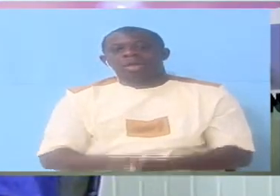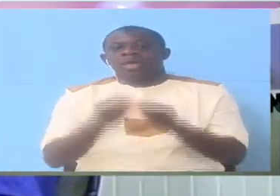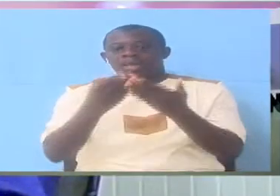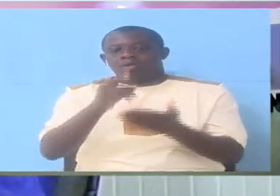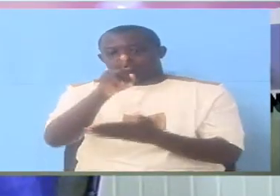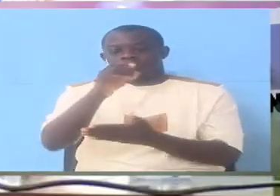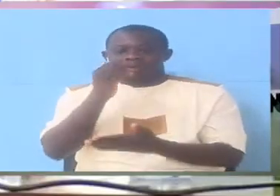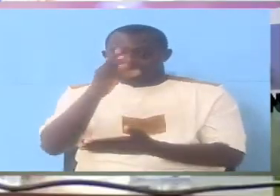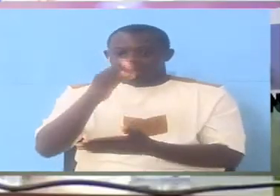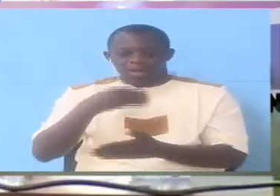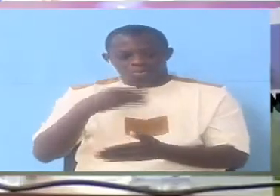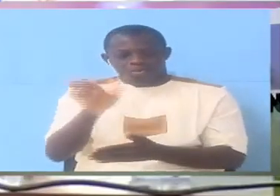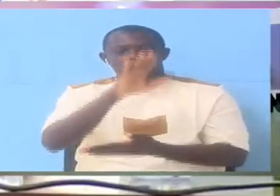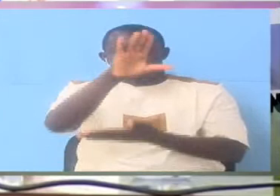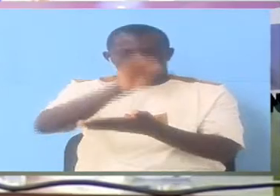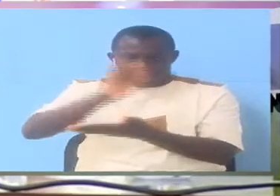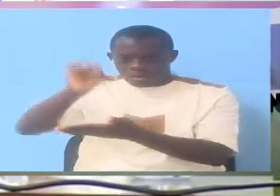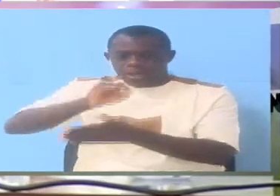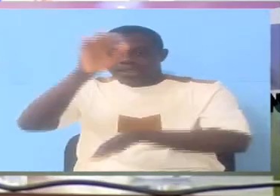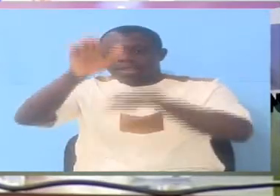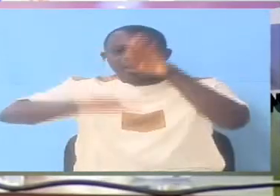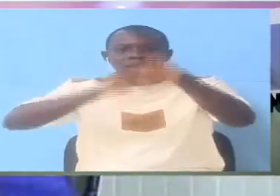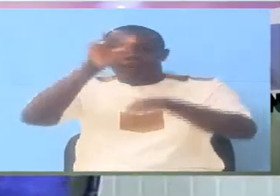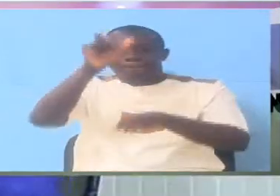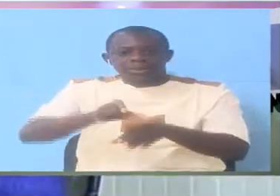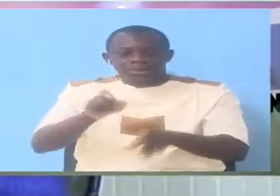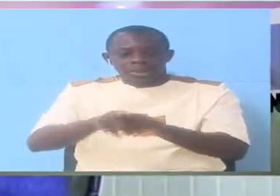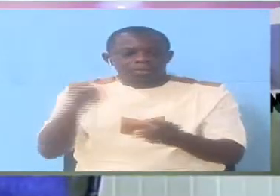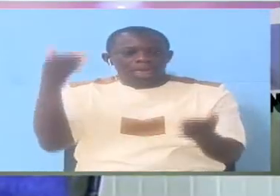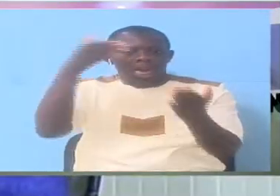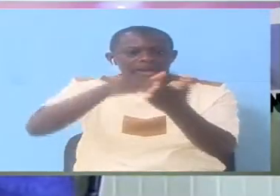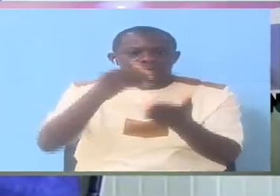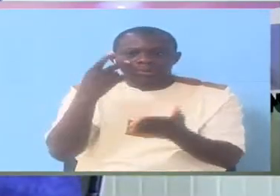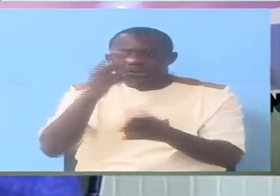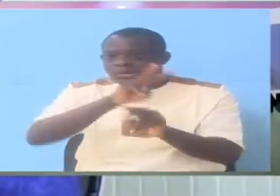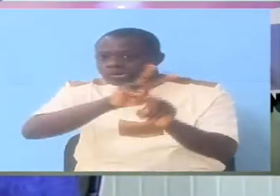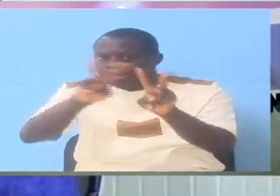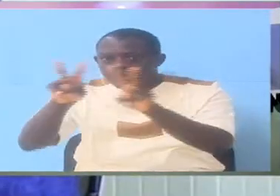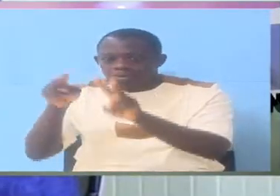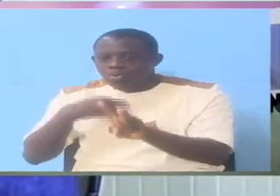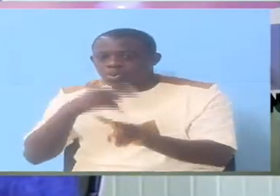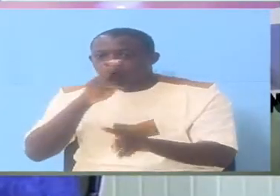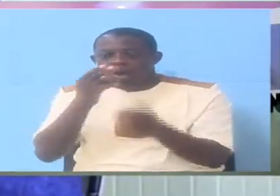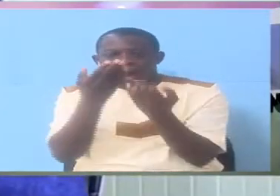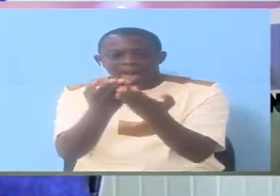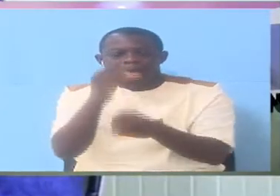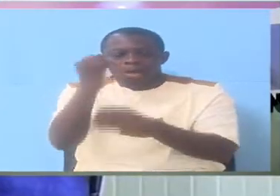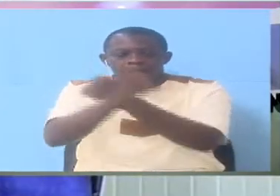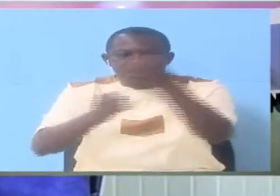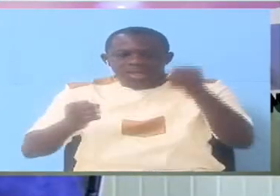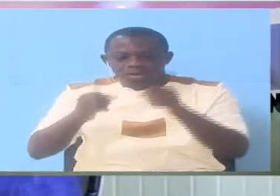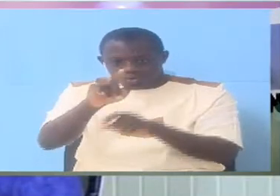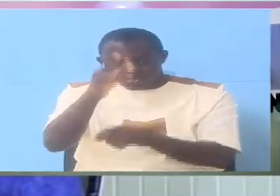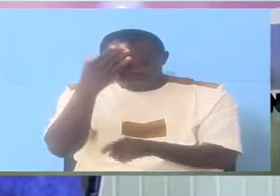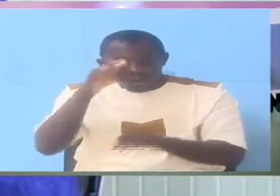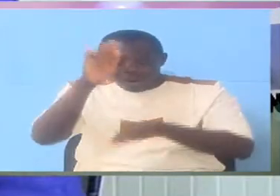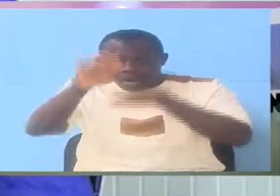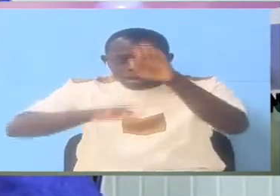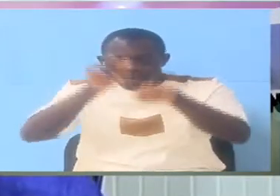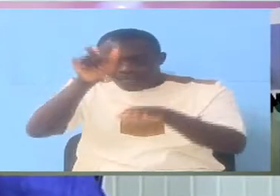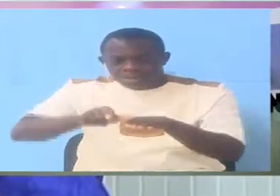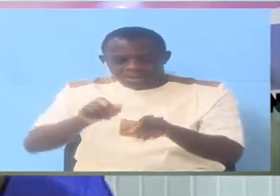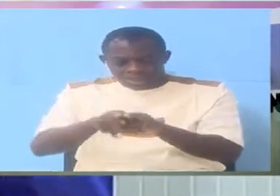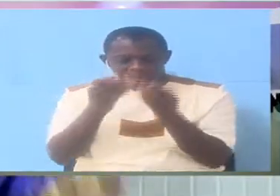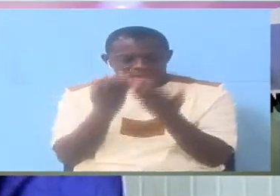You told me to go and collect rustlers, and I went there and I found people whose hands were tied. And you know that rustlers don't have their hands tied.